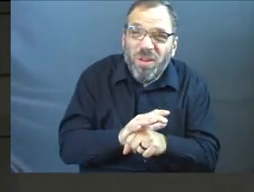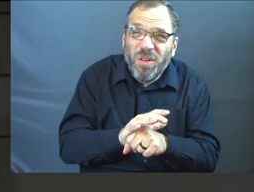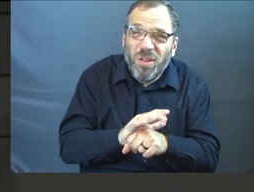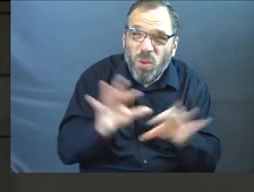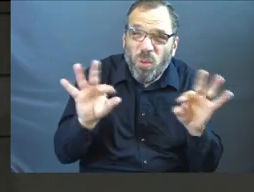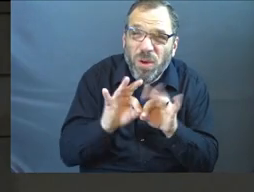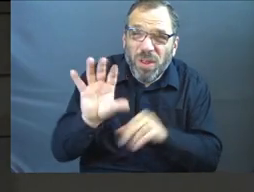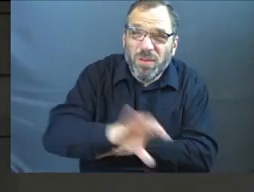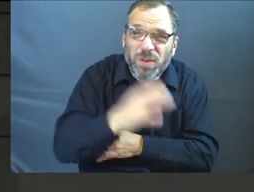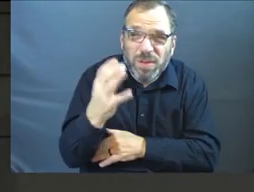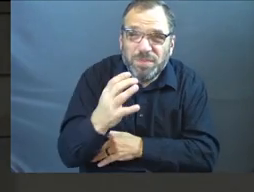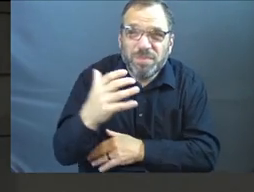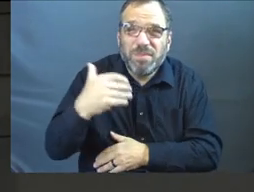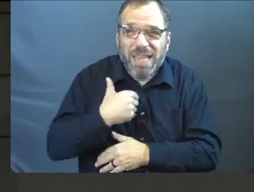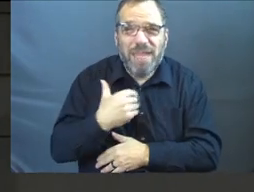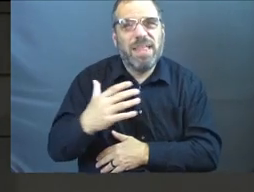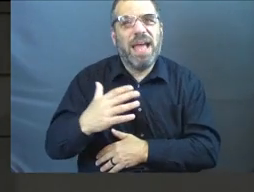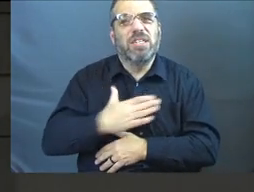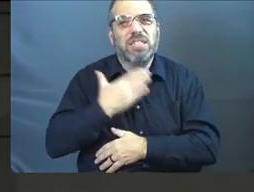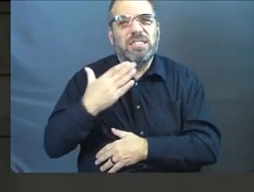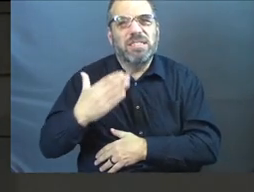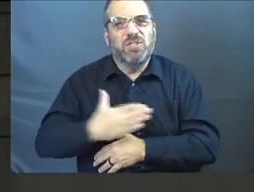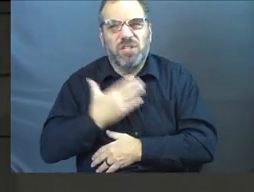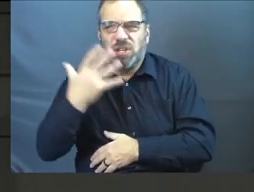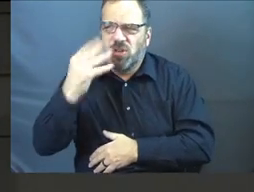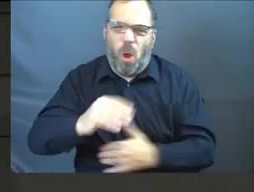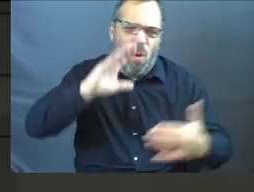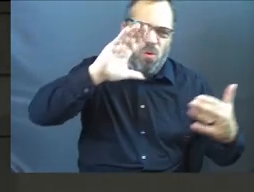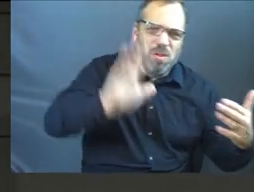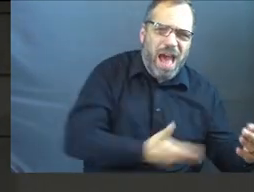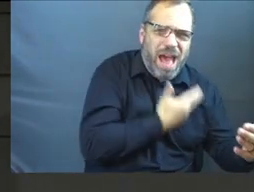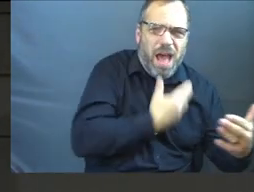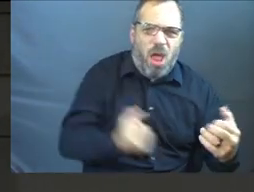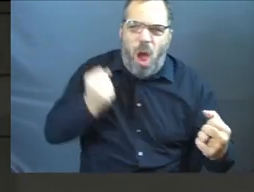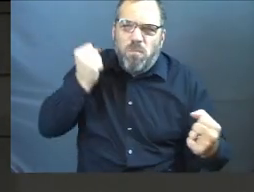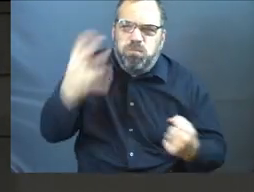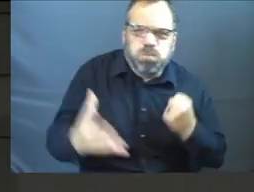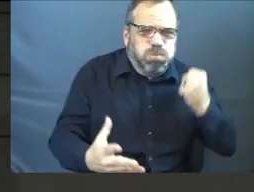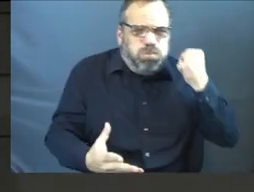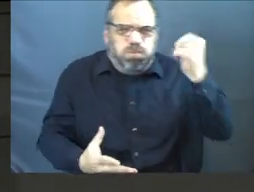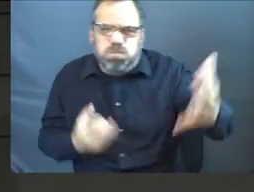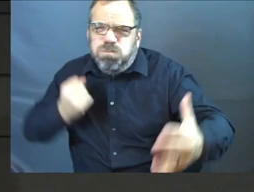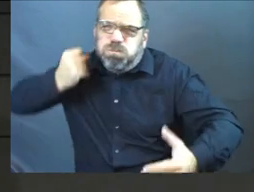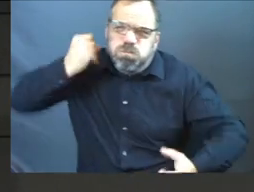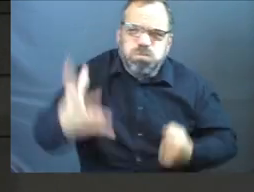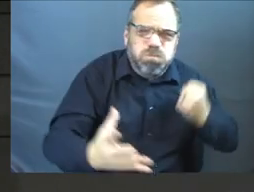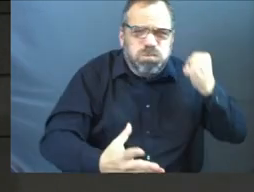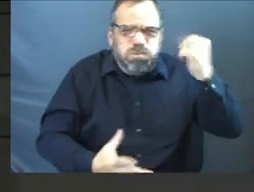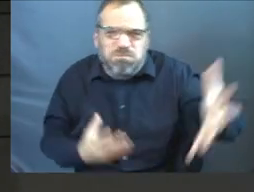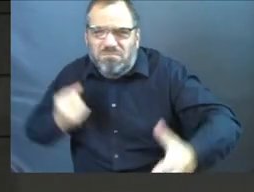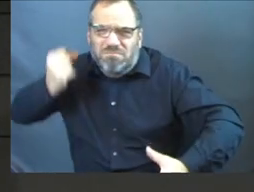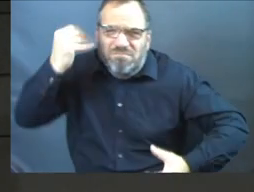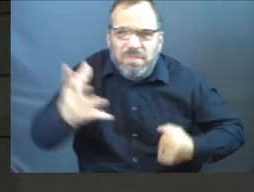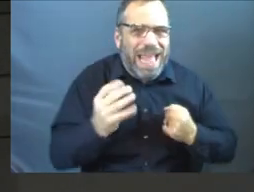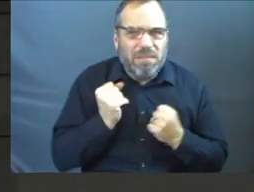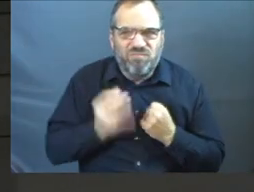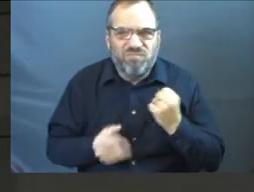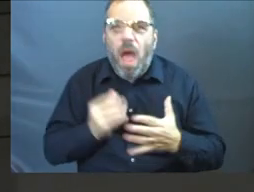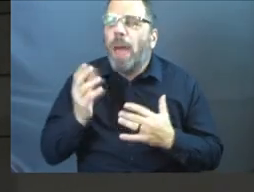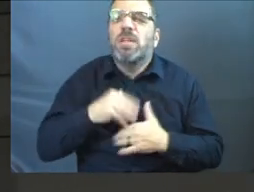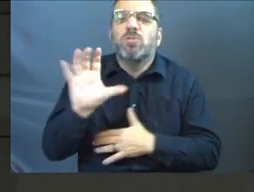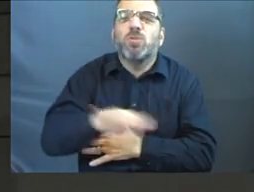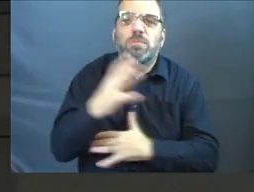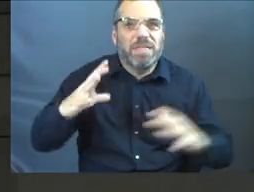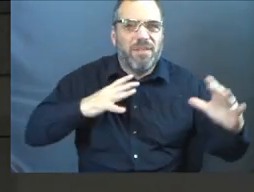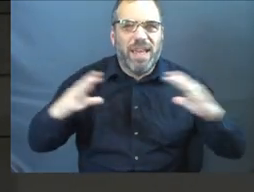value of Christmas? You got to have that cheer. You got to get out there and sing it loud and proud and share it. Sing the songs, play the music, all the things. Christmas Vacation